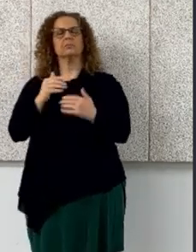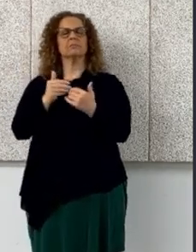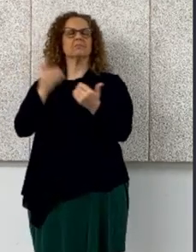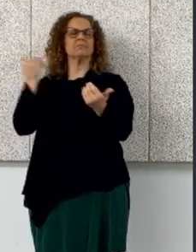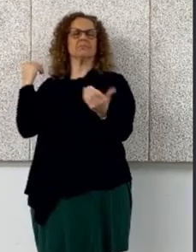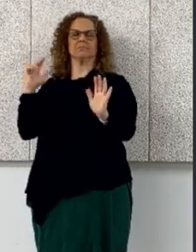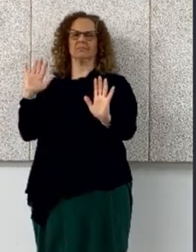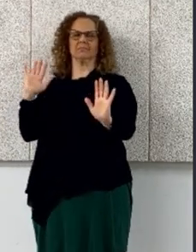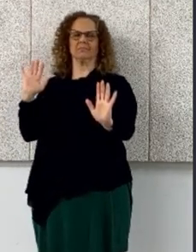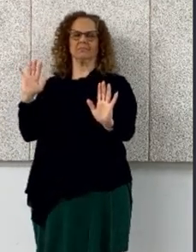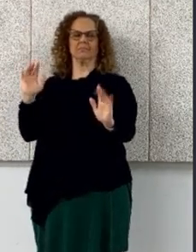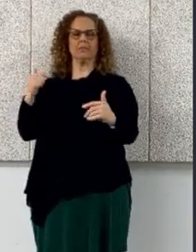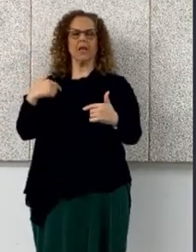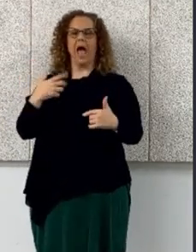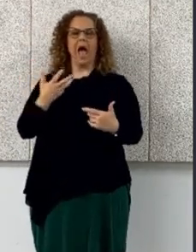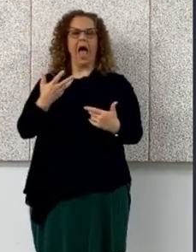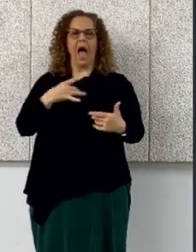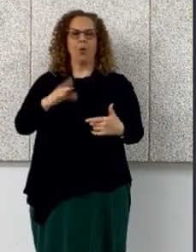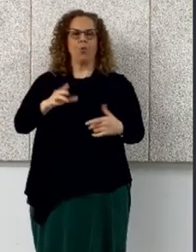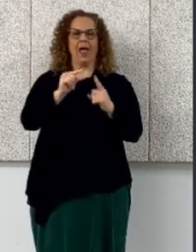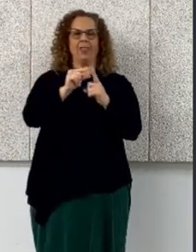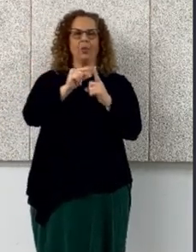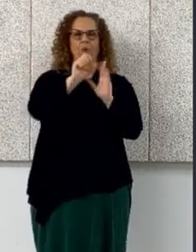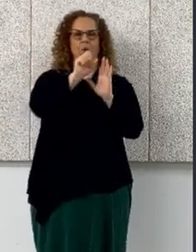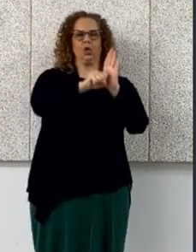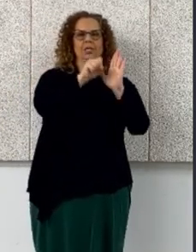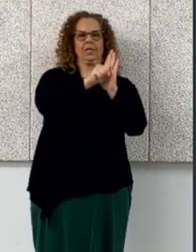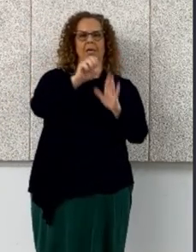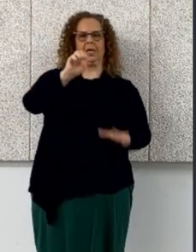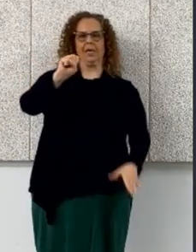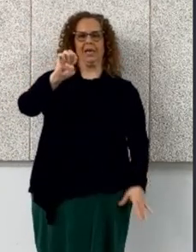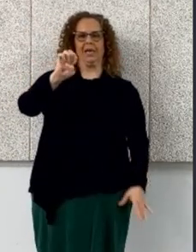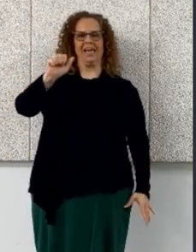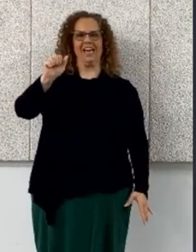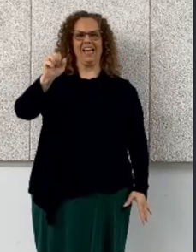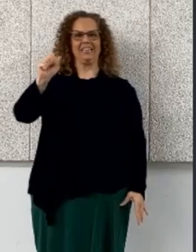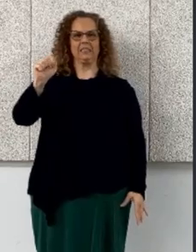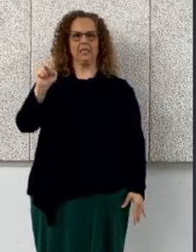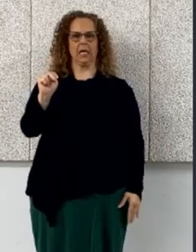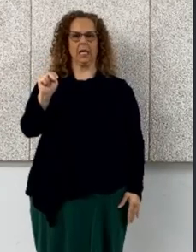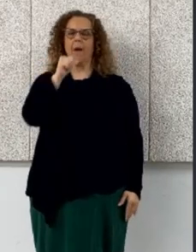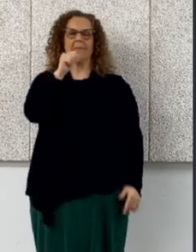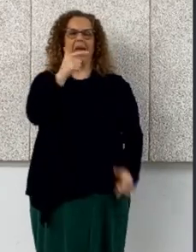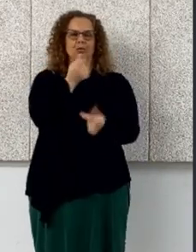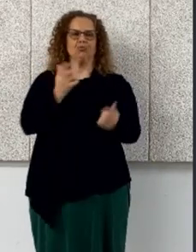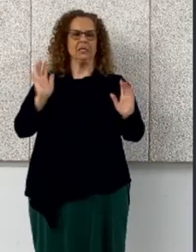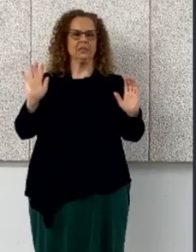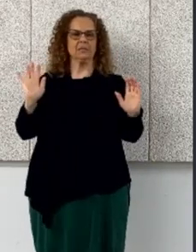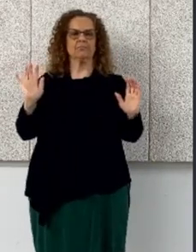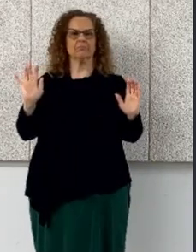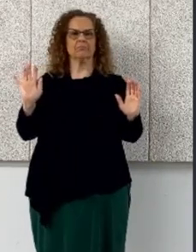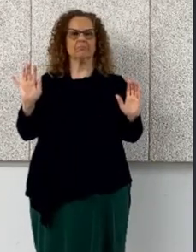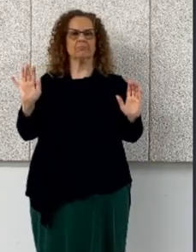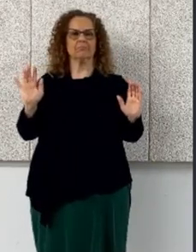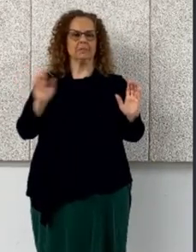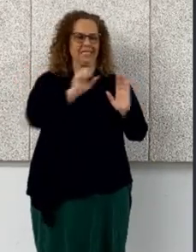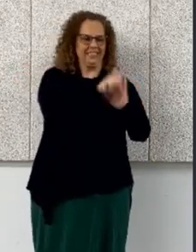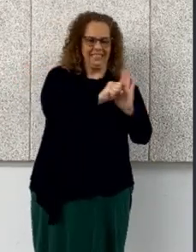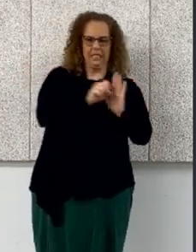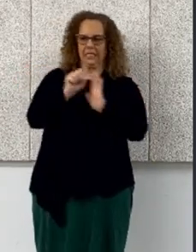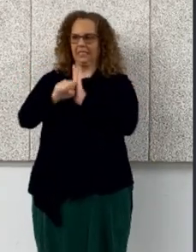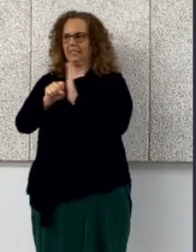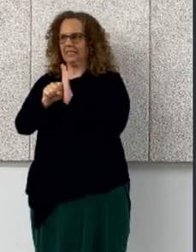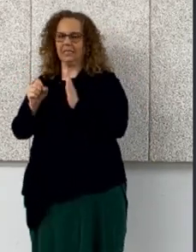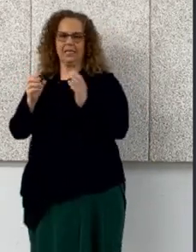the word seasons, disinterested in it. I'm disinterested, I am, there's a lot of